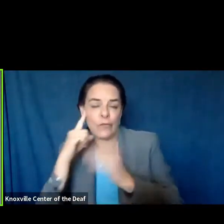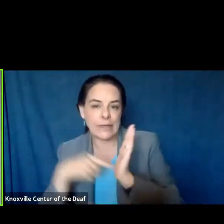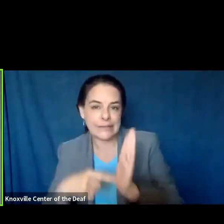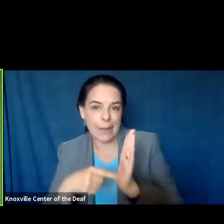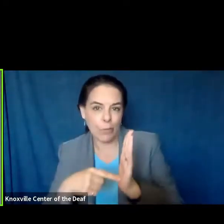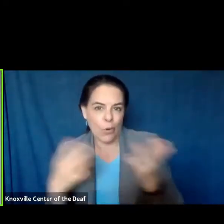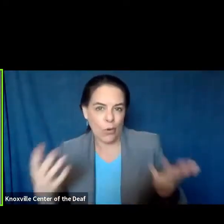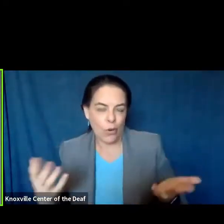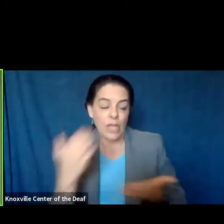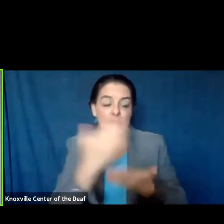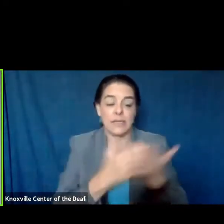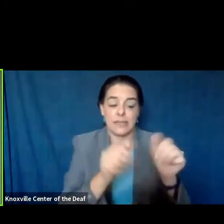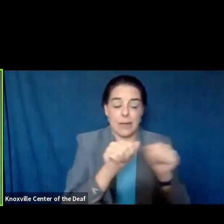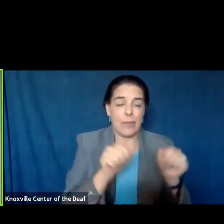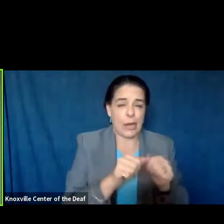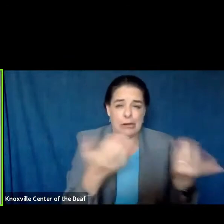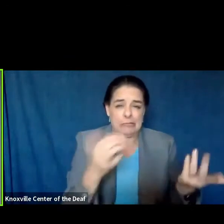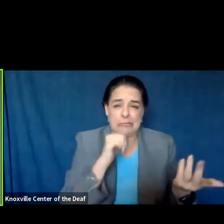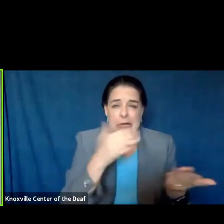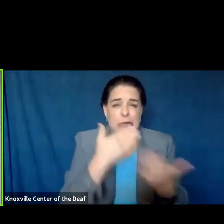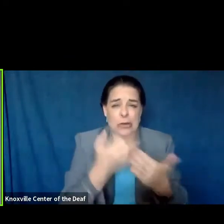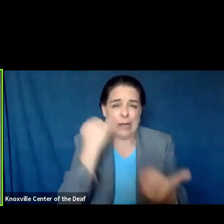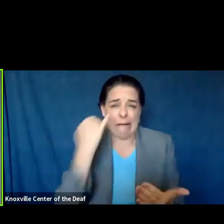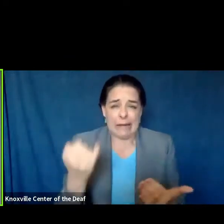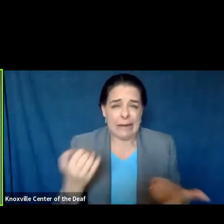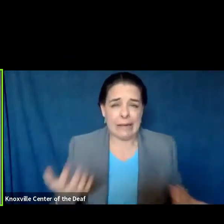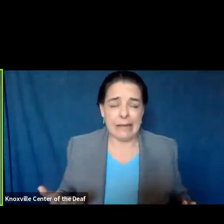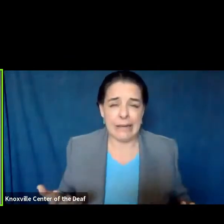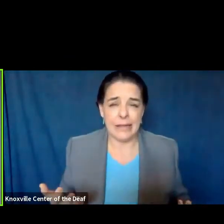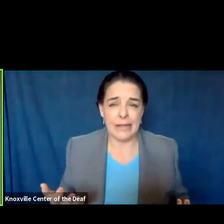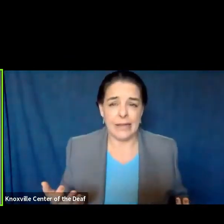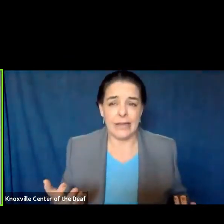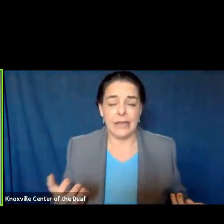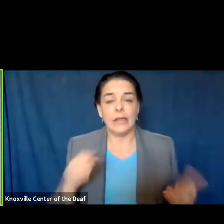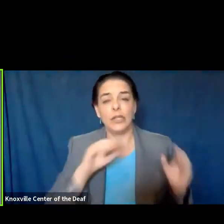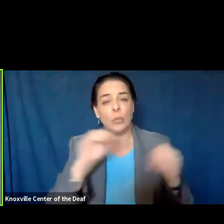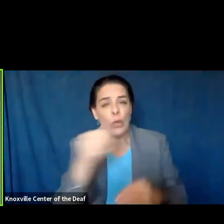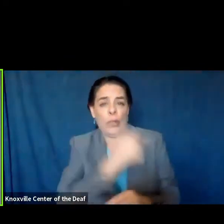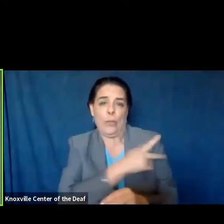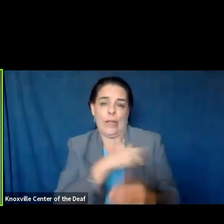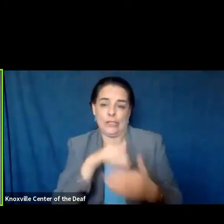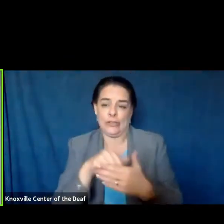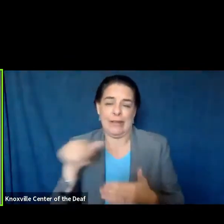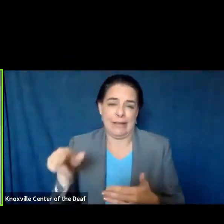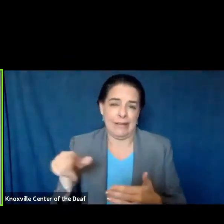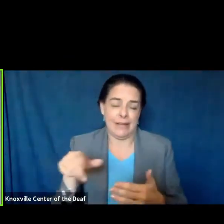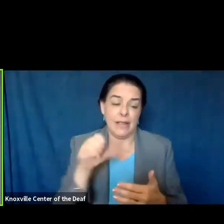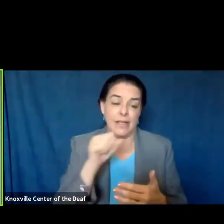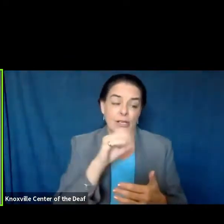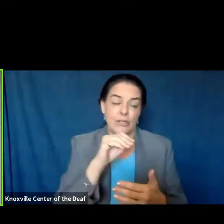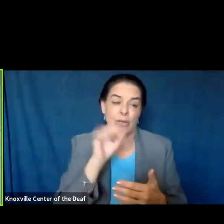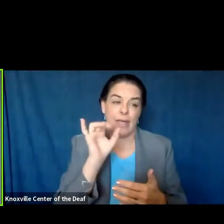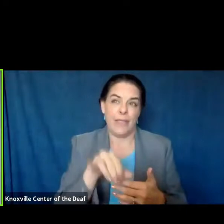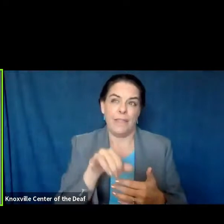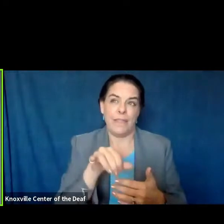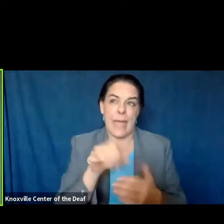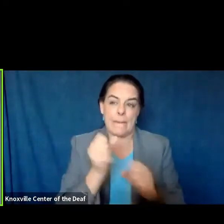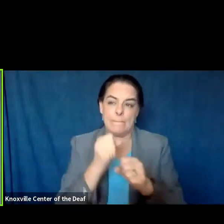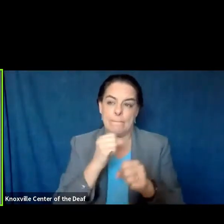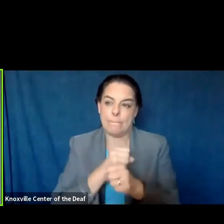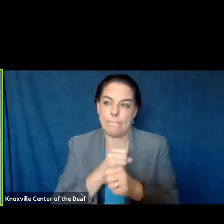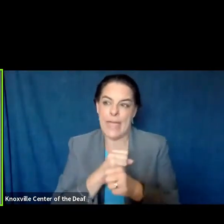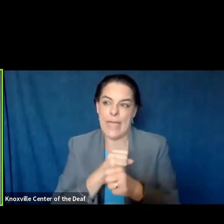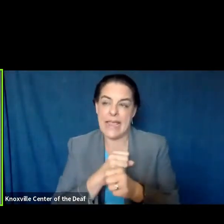that it's just not feasible to put these patients in. And so it kind of inflates what it looks like the